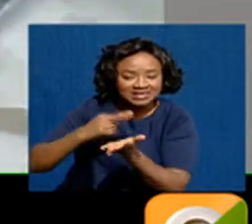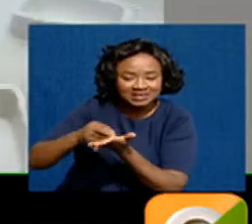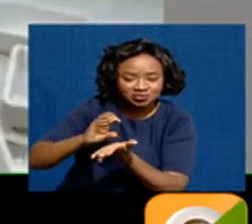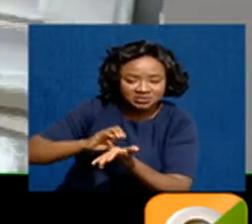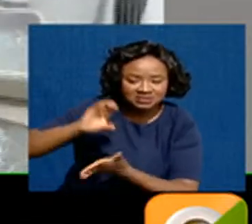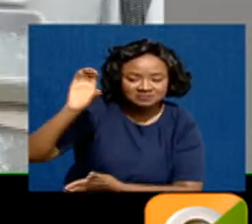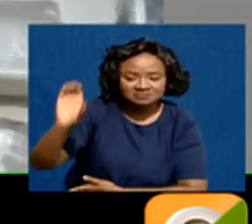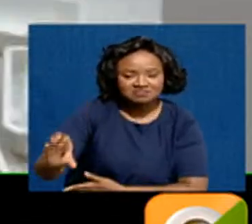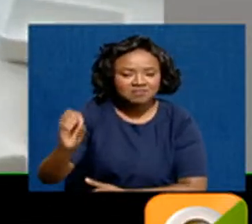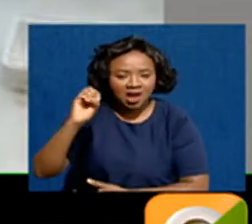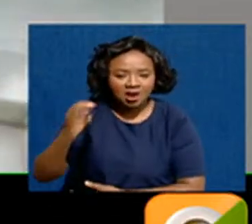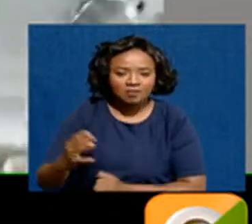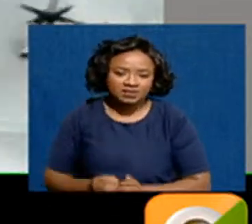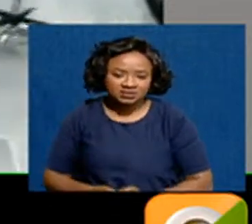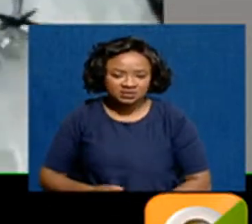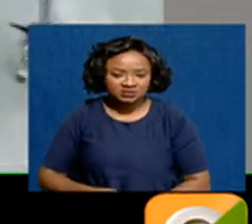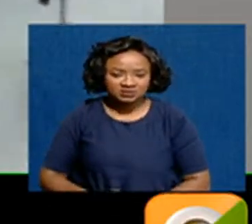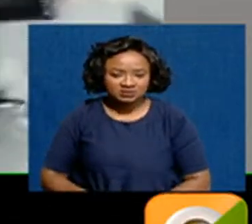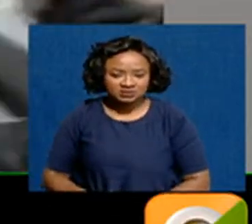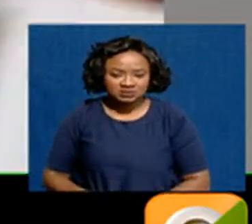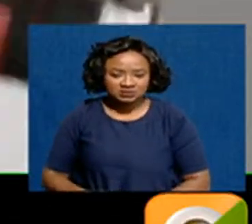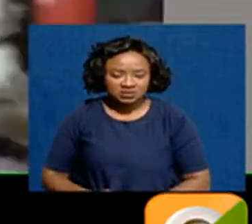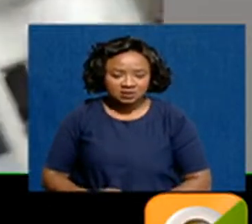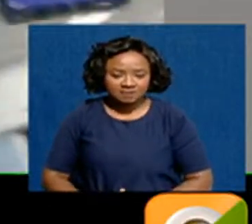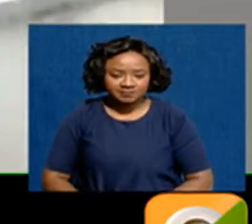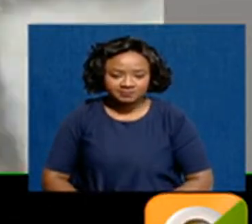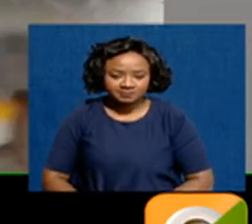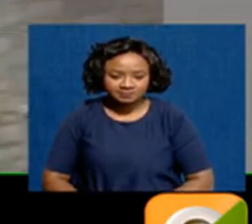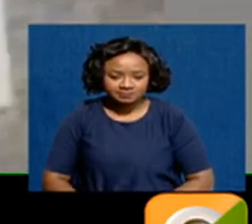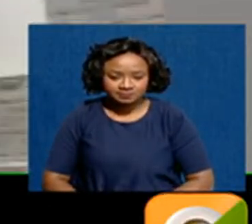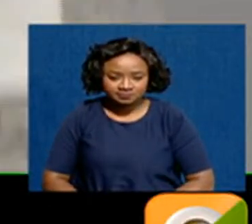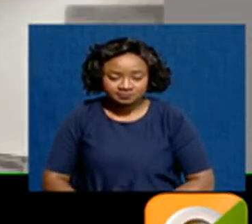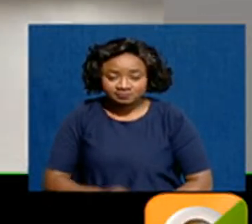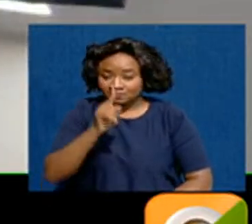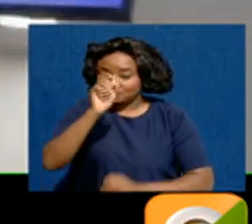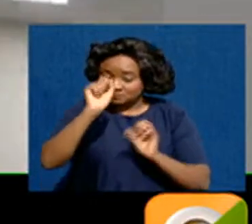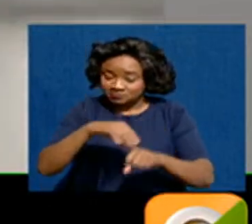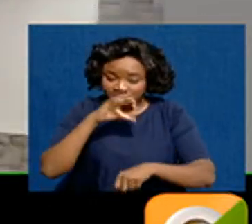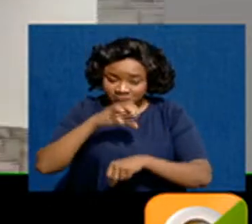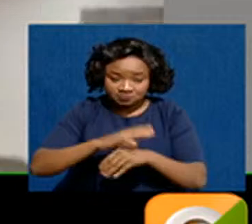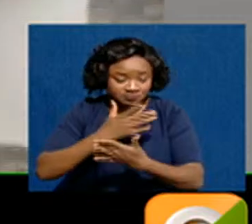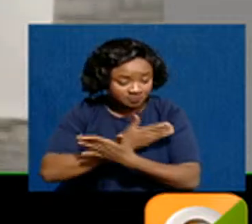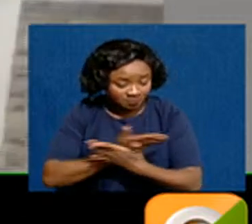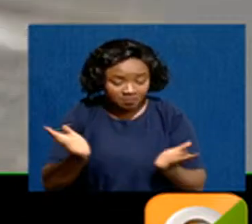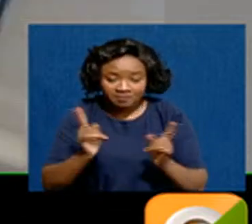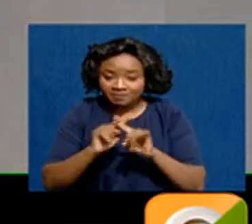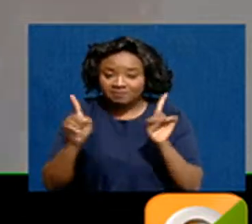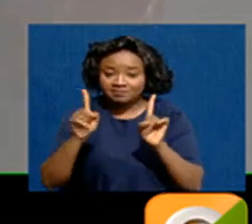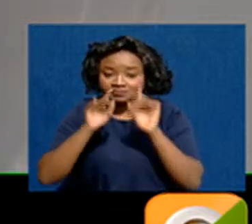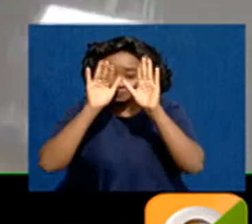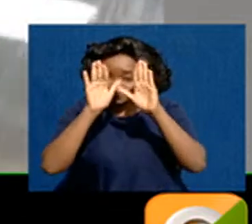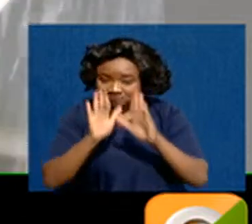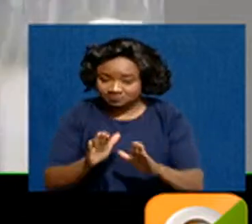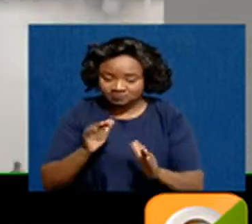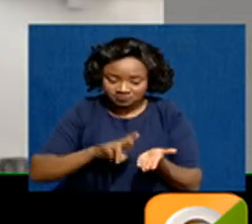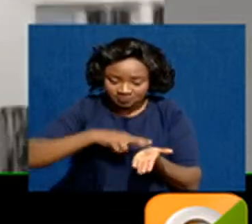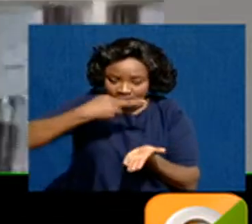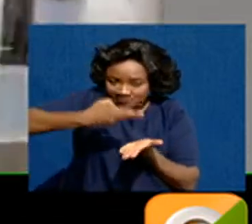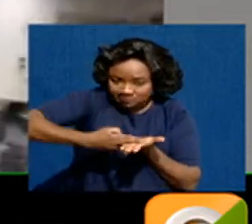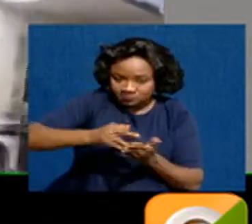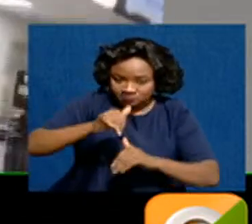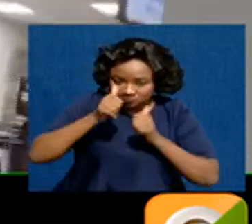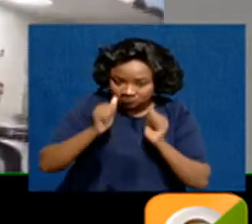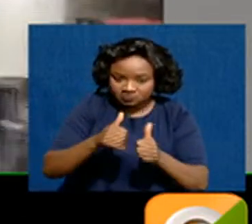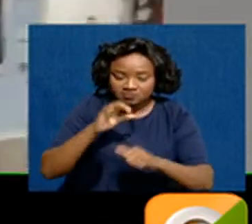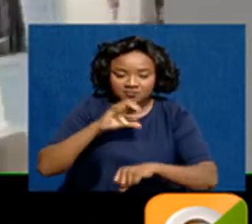in the budget before you say you can get anything you want in this world, but it must also be preceded by proper resources. Okay. I have